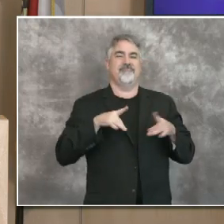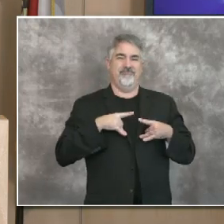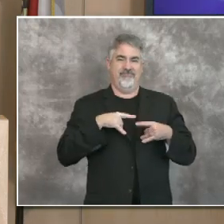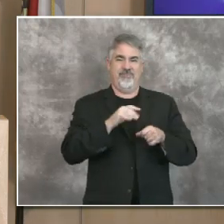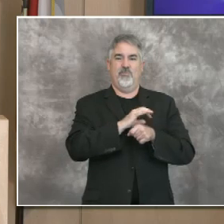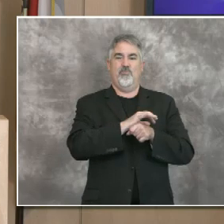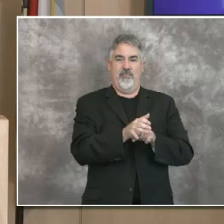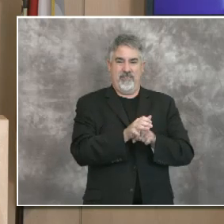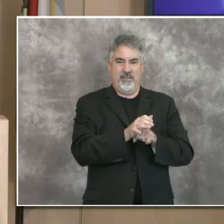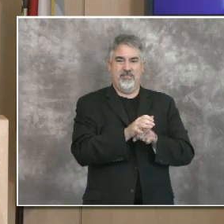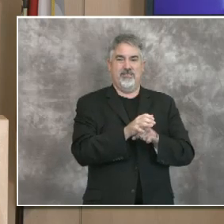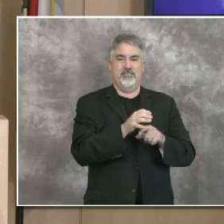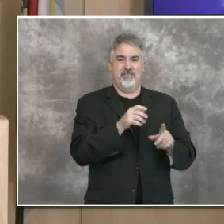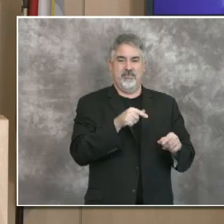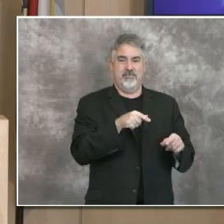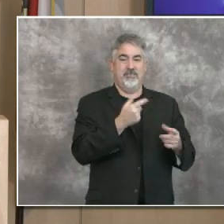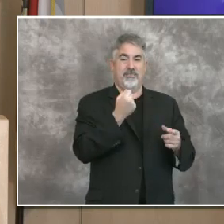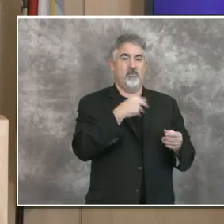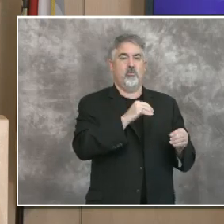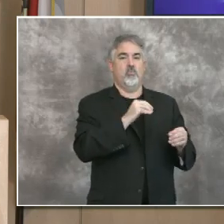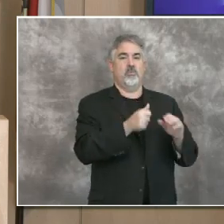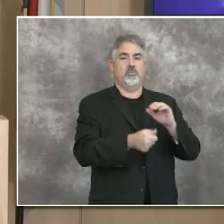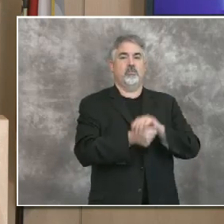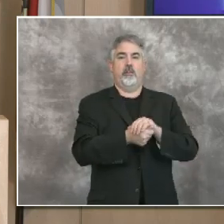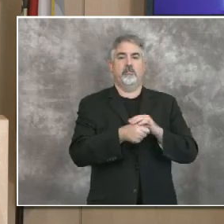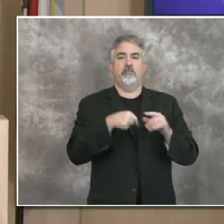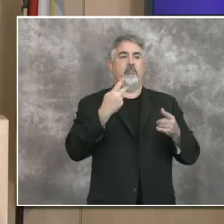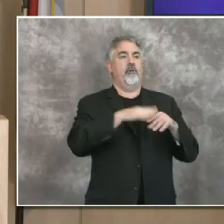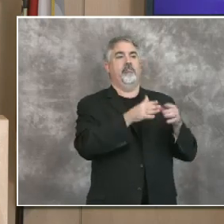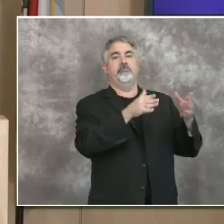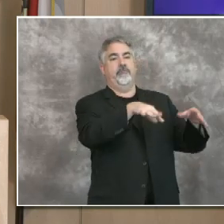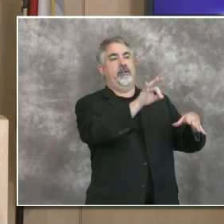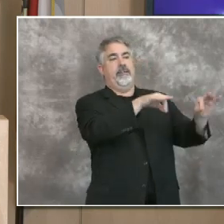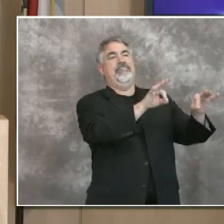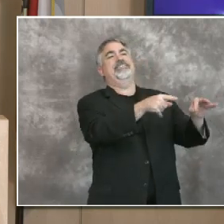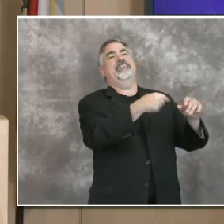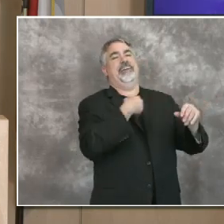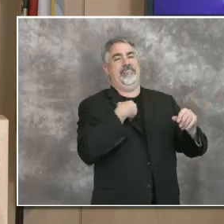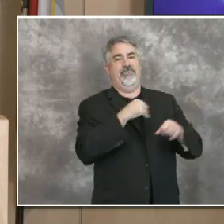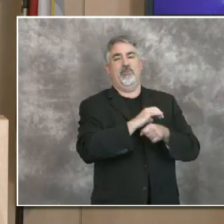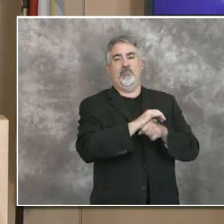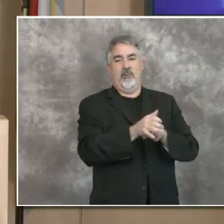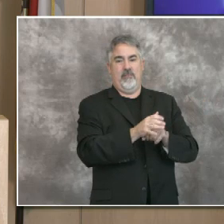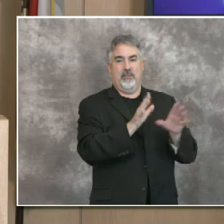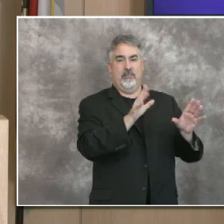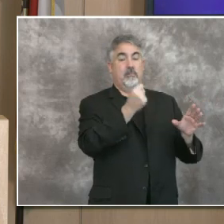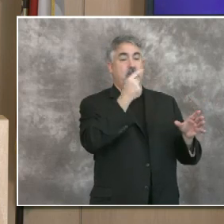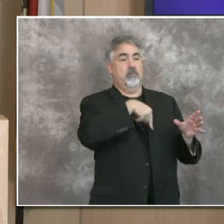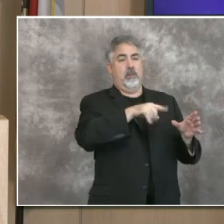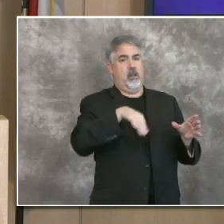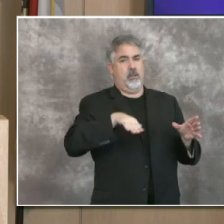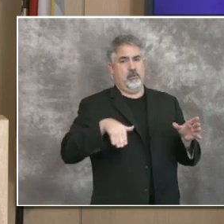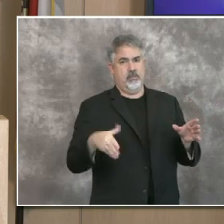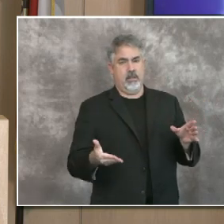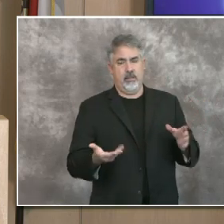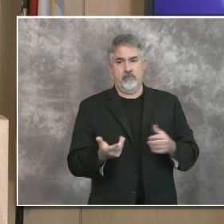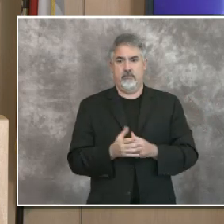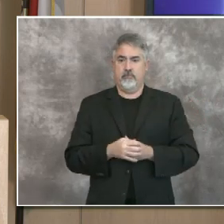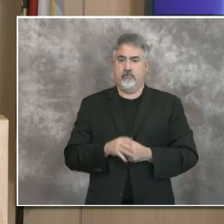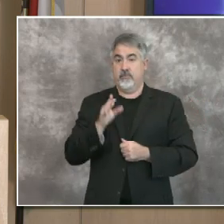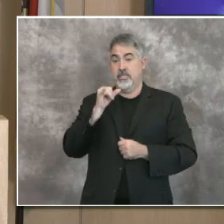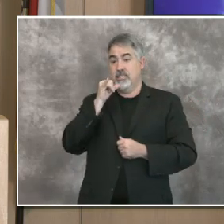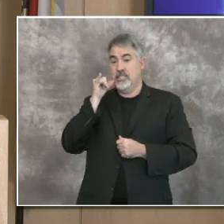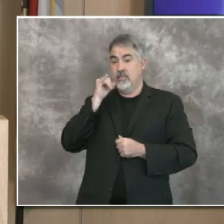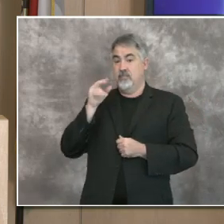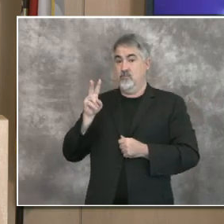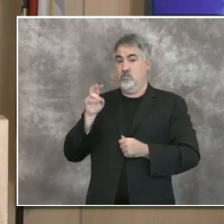unsheltered. We still have had no deaths as a part of that. Yesterday, there were 202 tests conducted at the